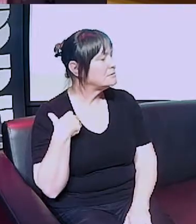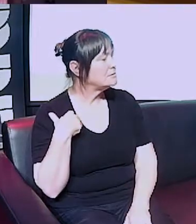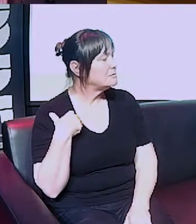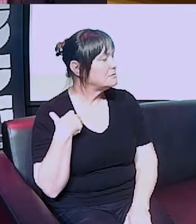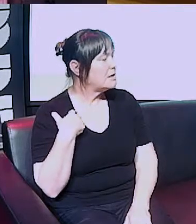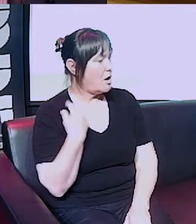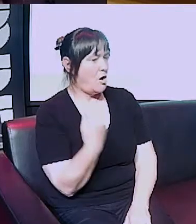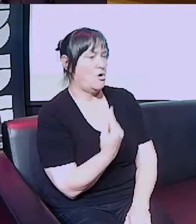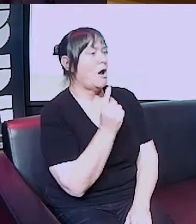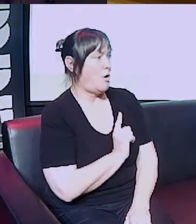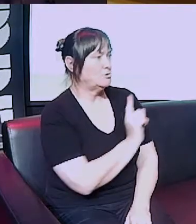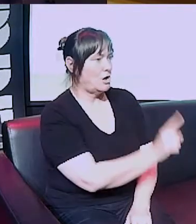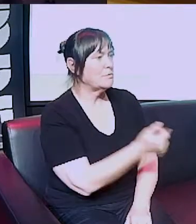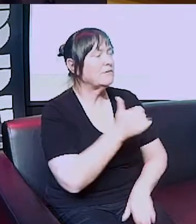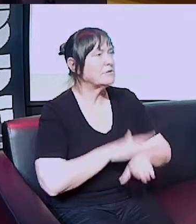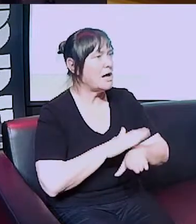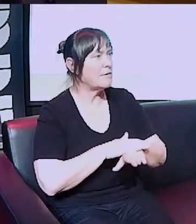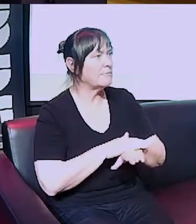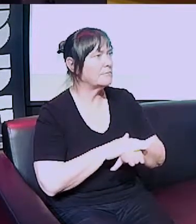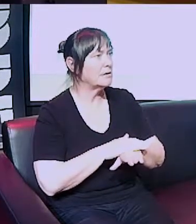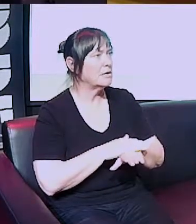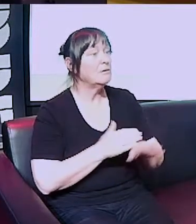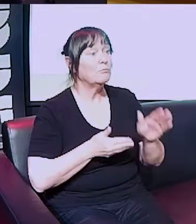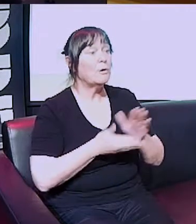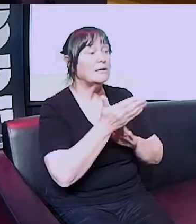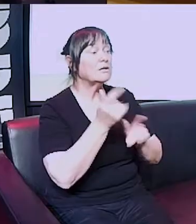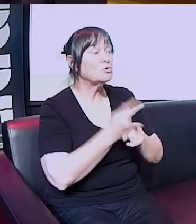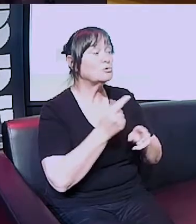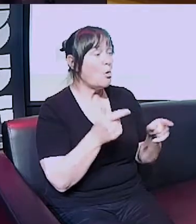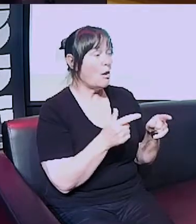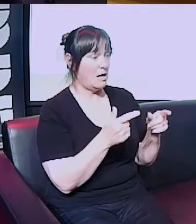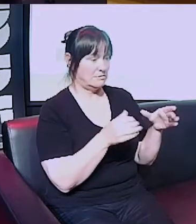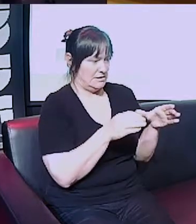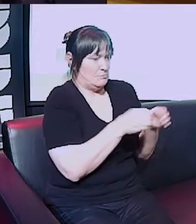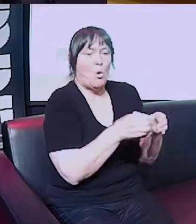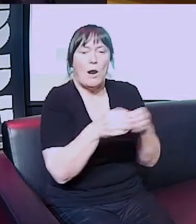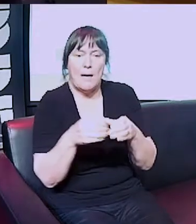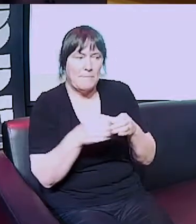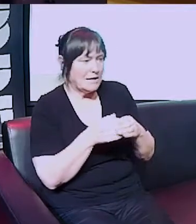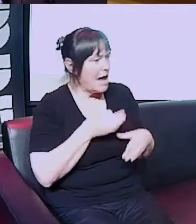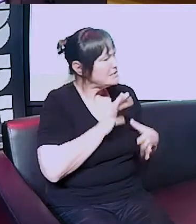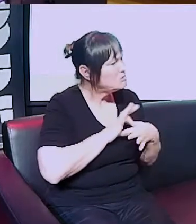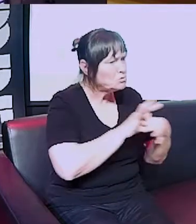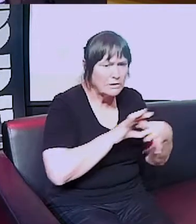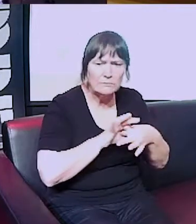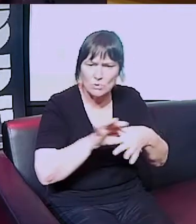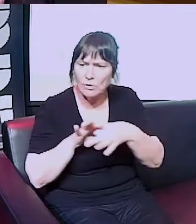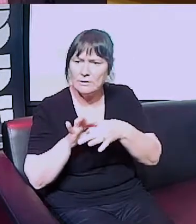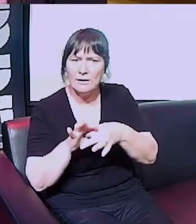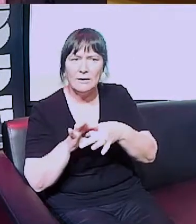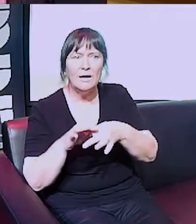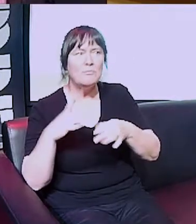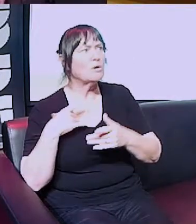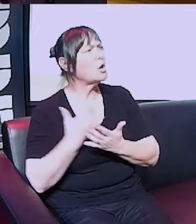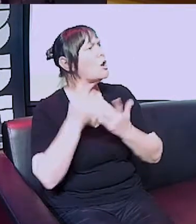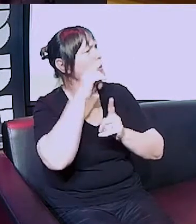have time to do that. We went around all the minor parties and we were asking to join up, and we thought with the wave of people we